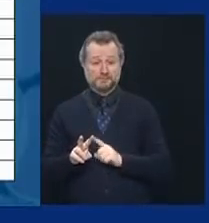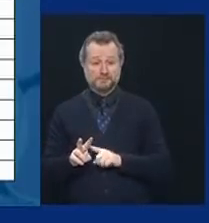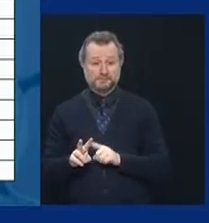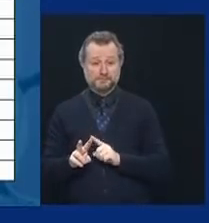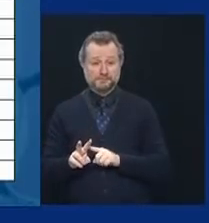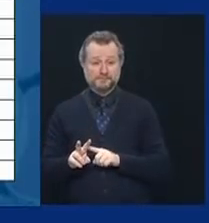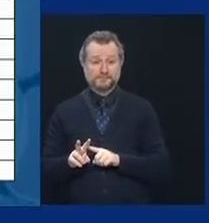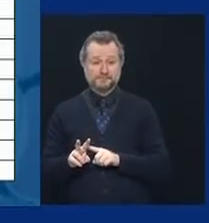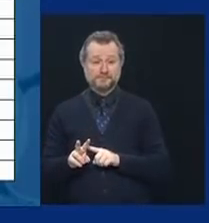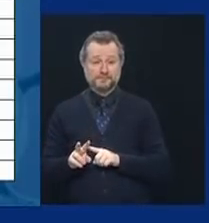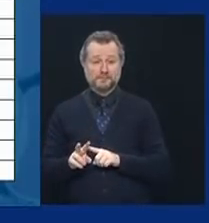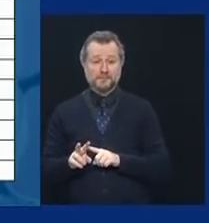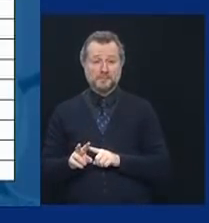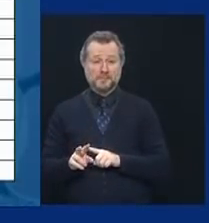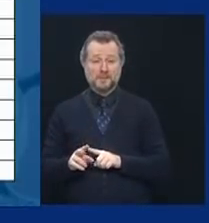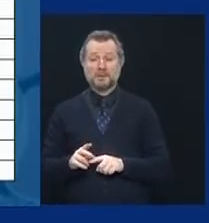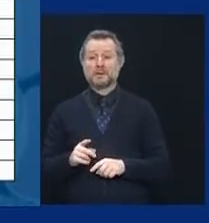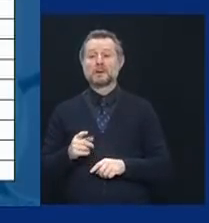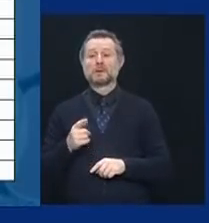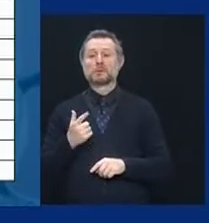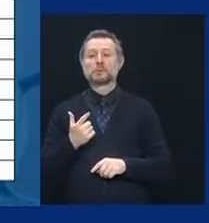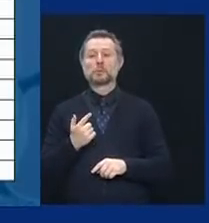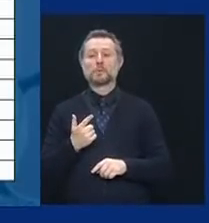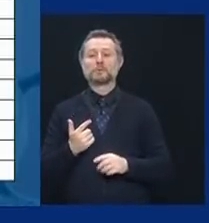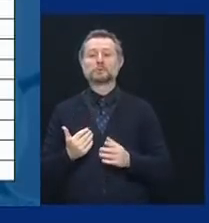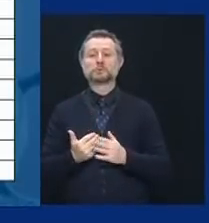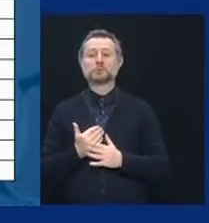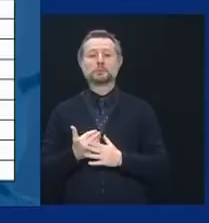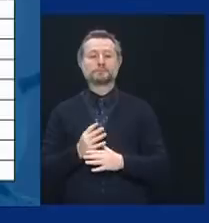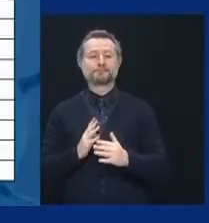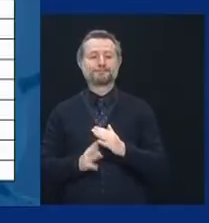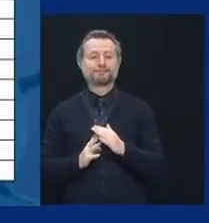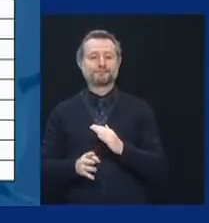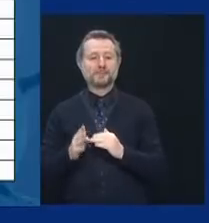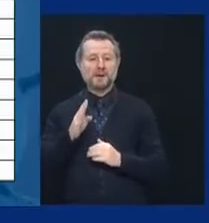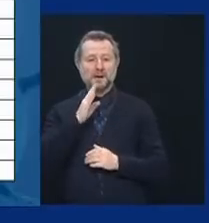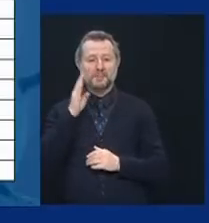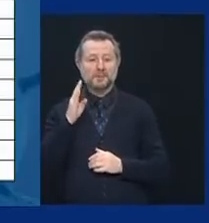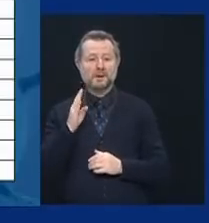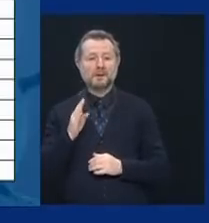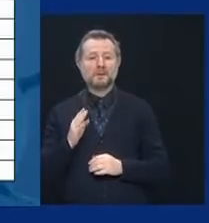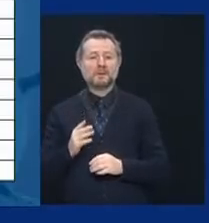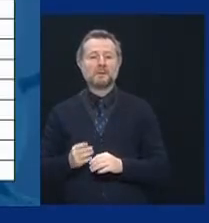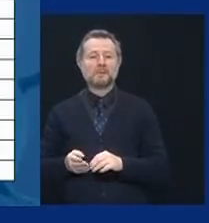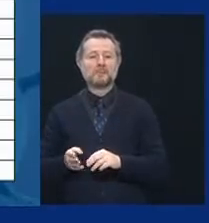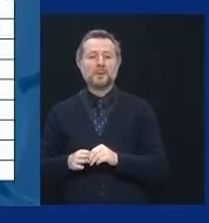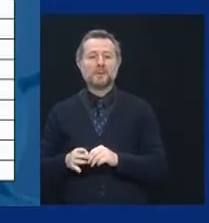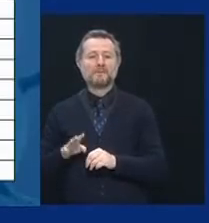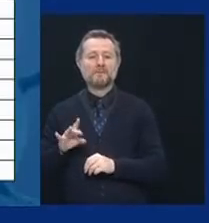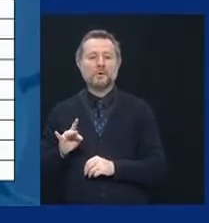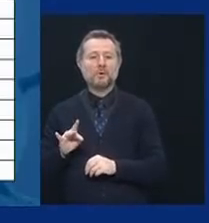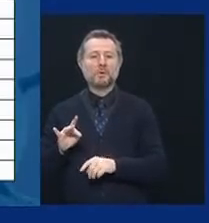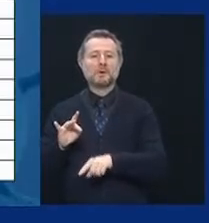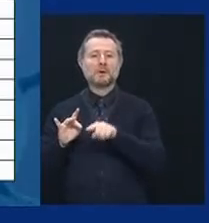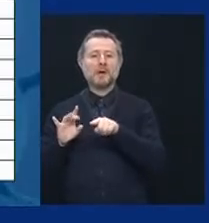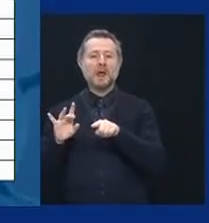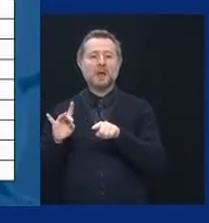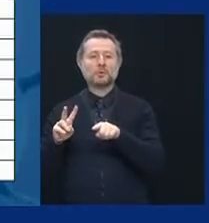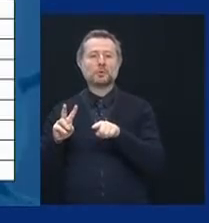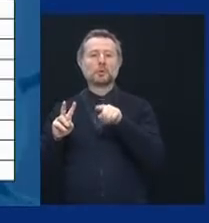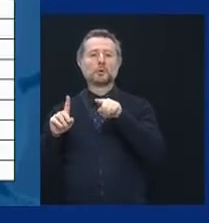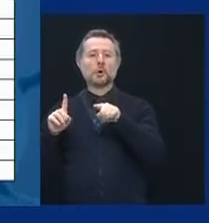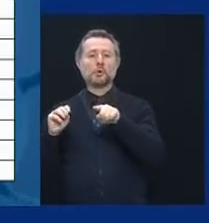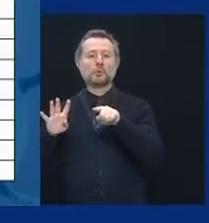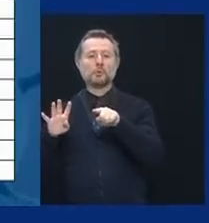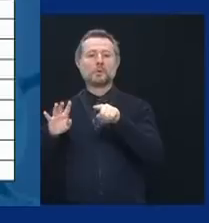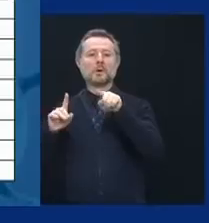we were 21 new hospitalizations, and then it started to tick up: 46, 82, 104, 131,